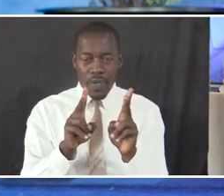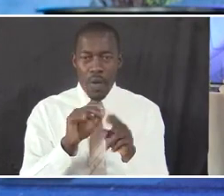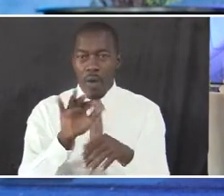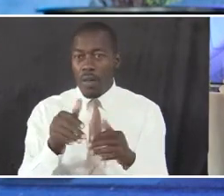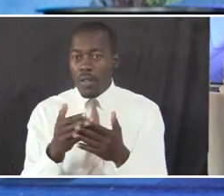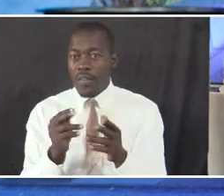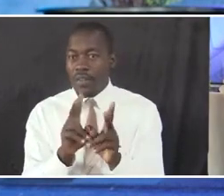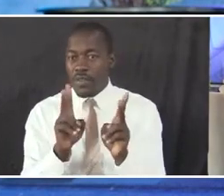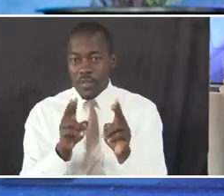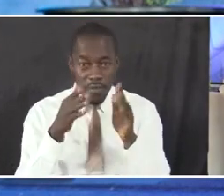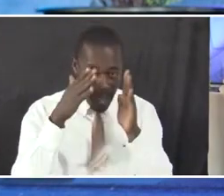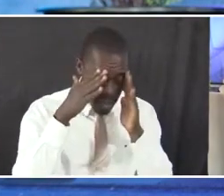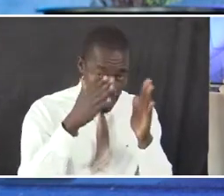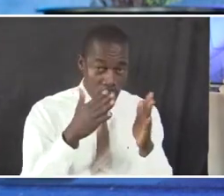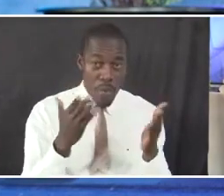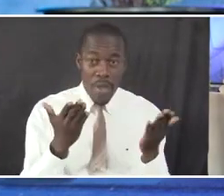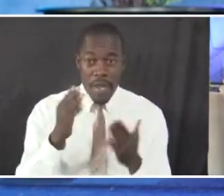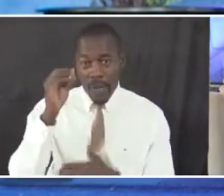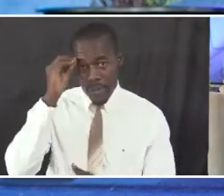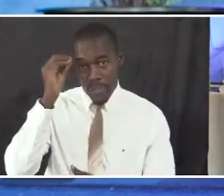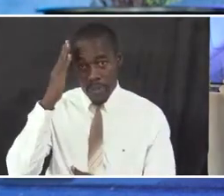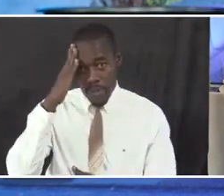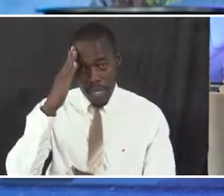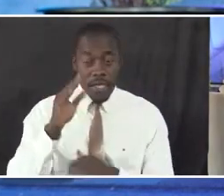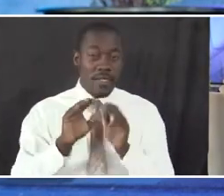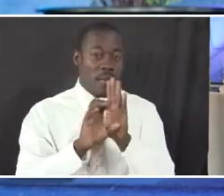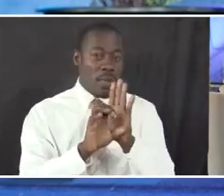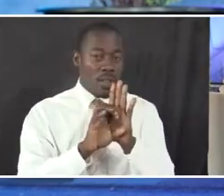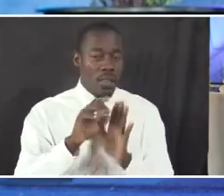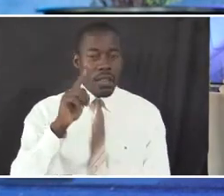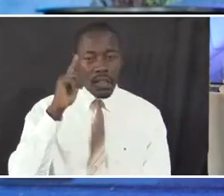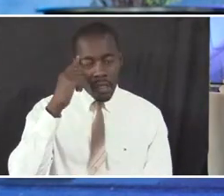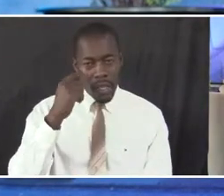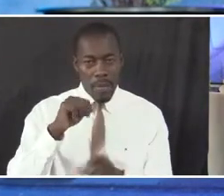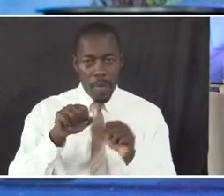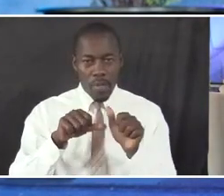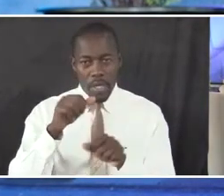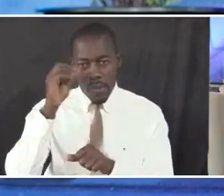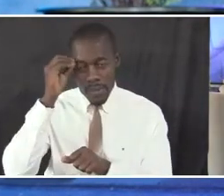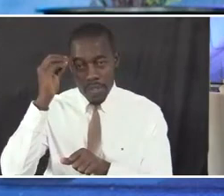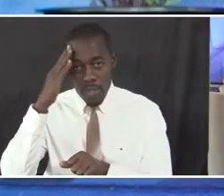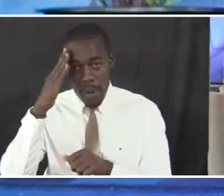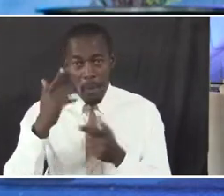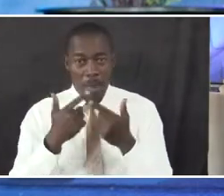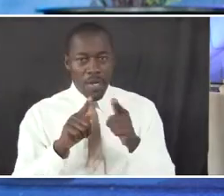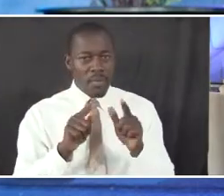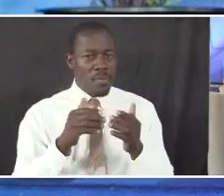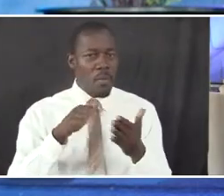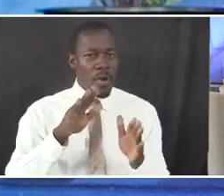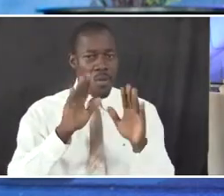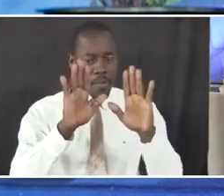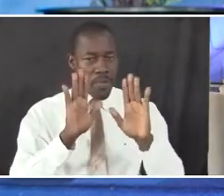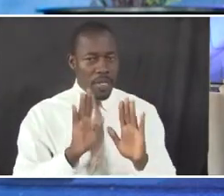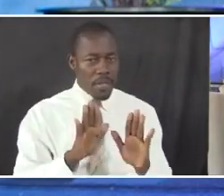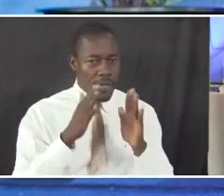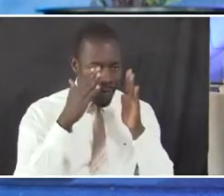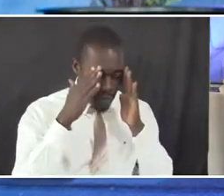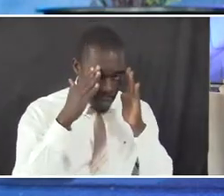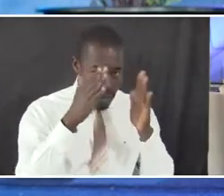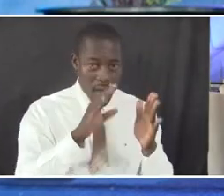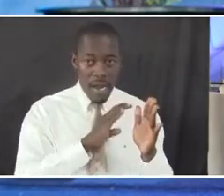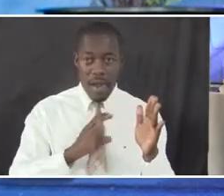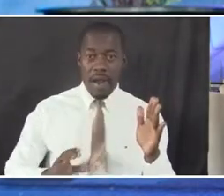about education. You can think about different philosophies of education. But the philosophy that we take as a